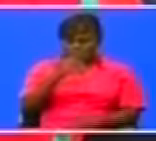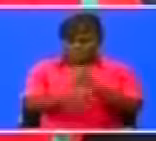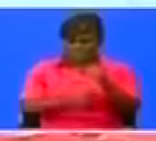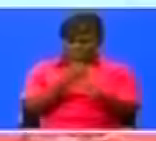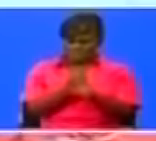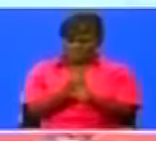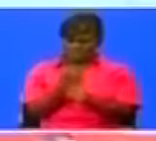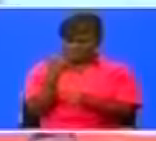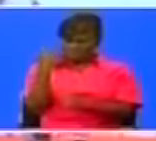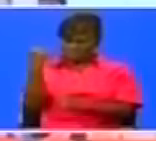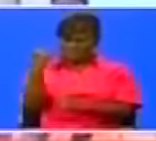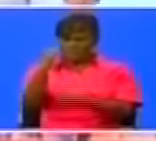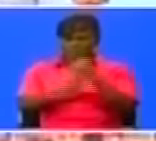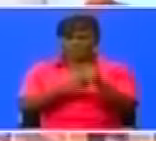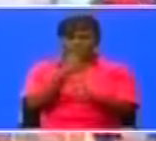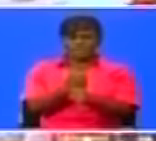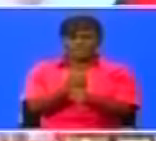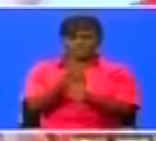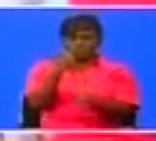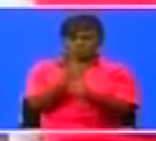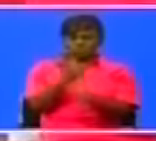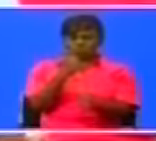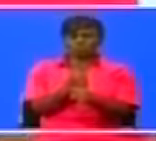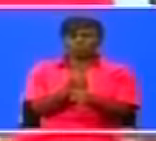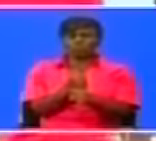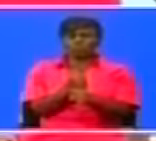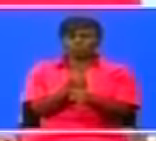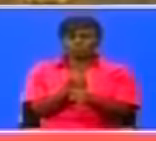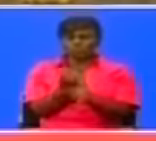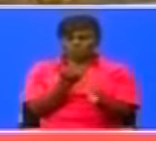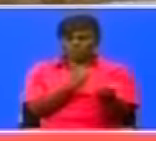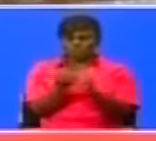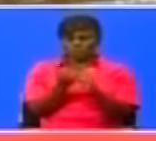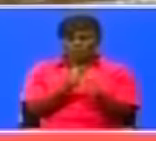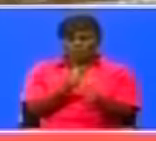just 5 years. I have done some study in sports science.